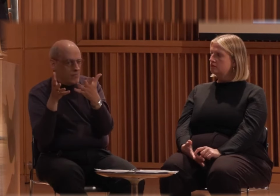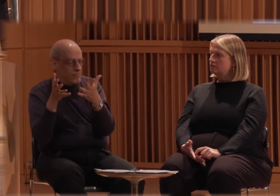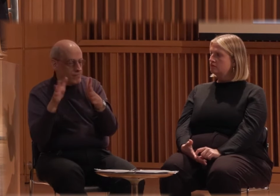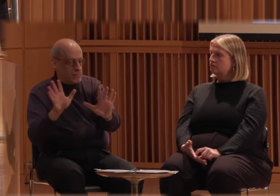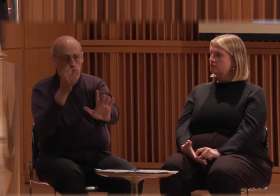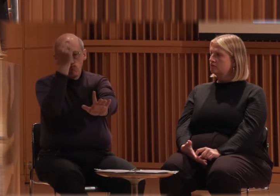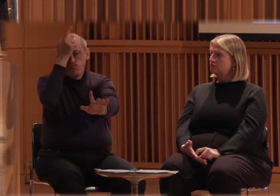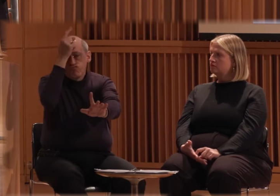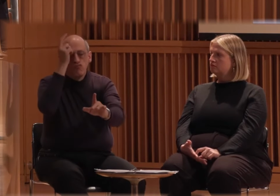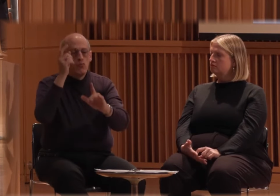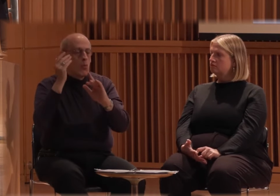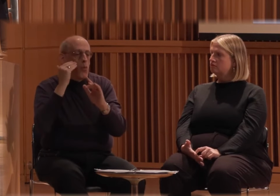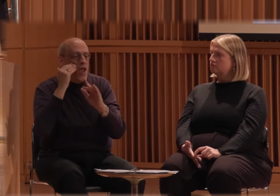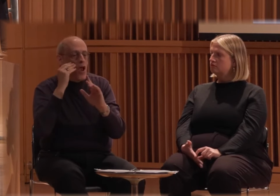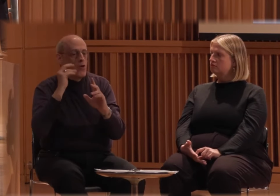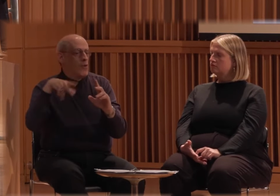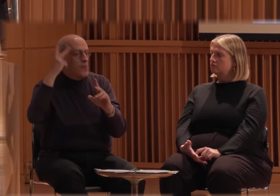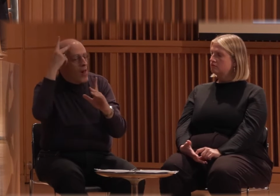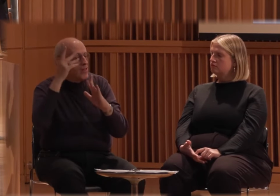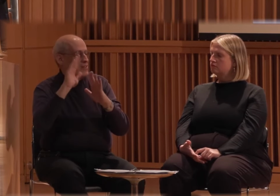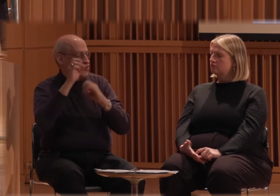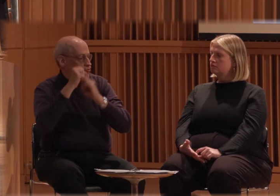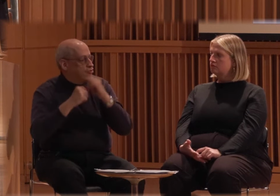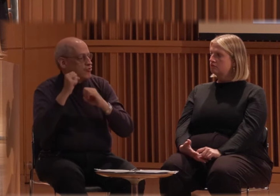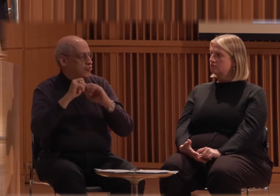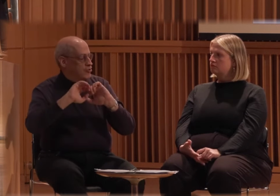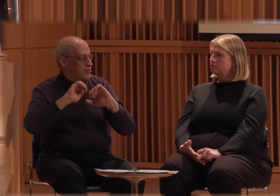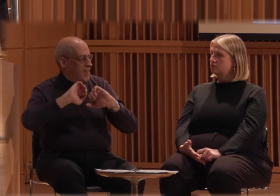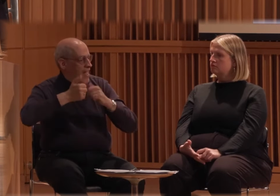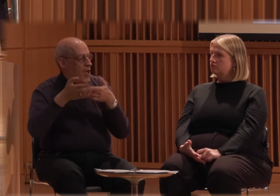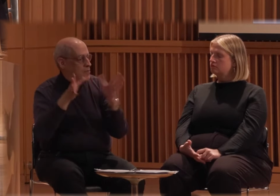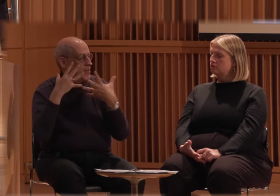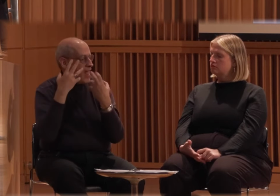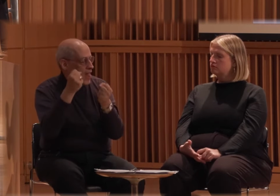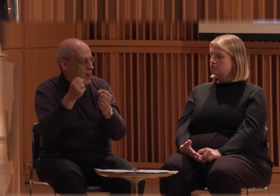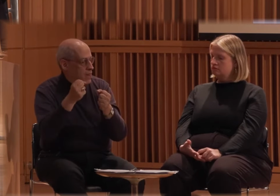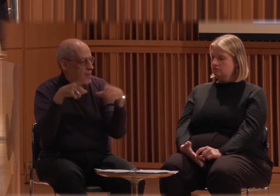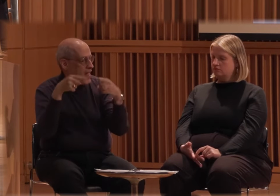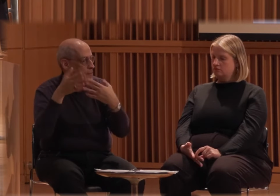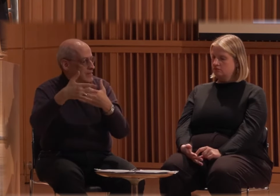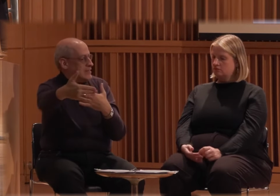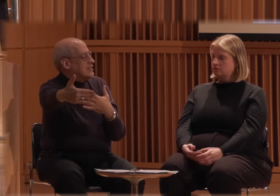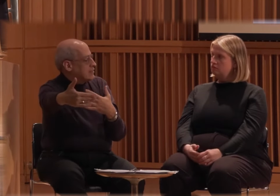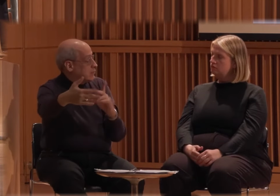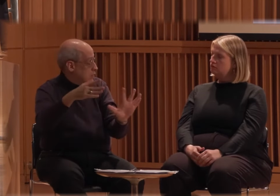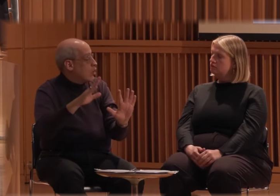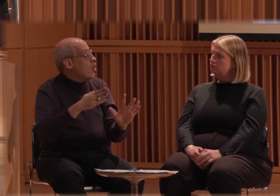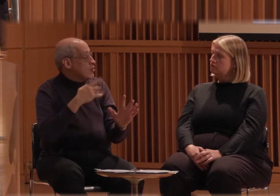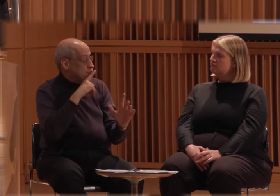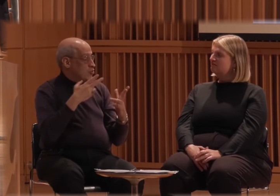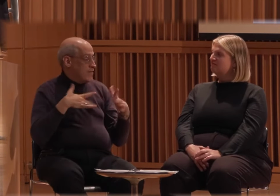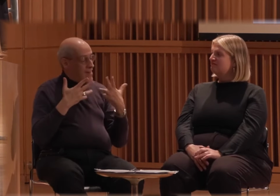aware about the ways politics structures how public health plays out? There was a naivete,